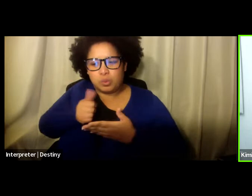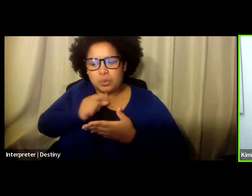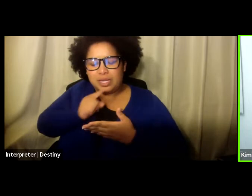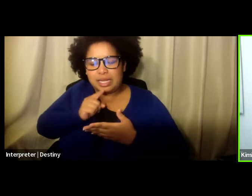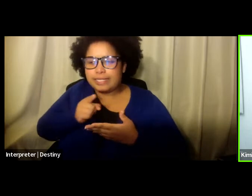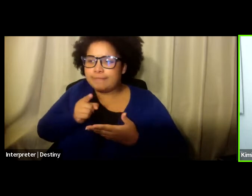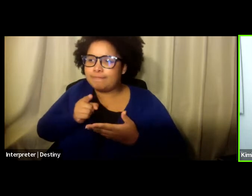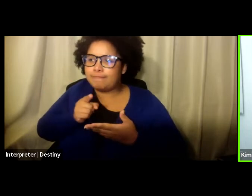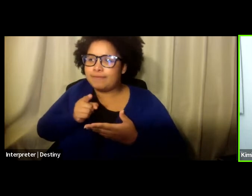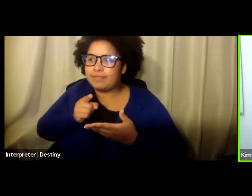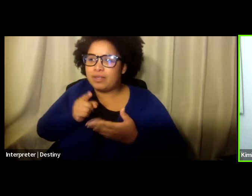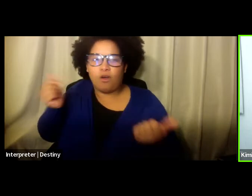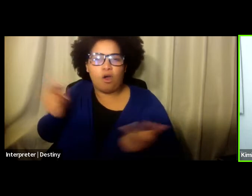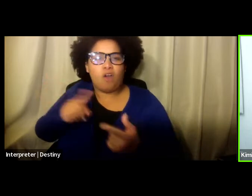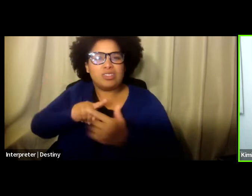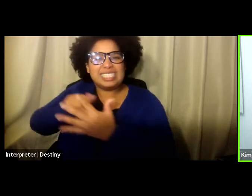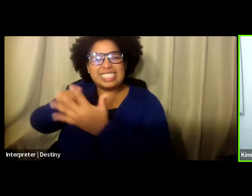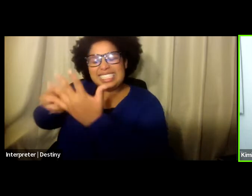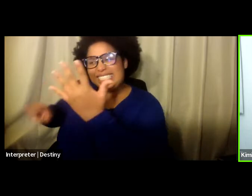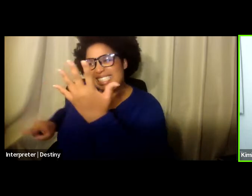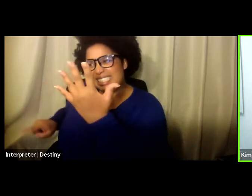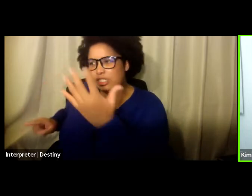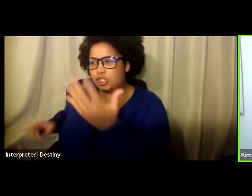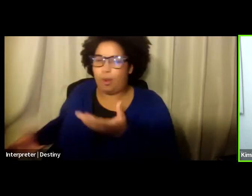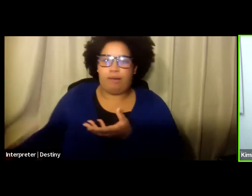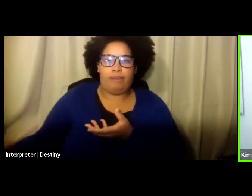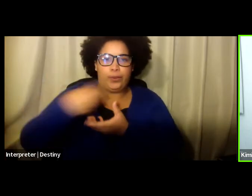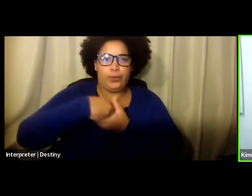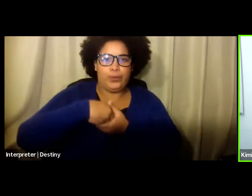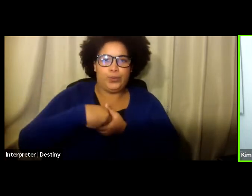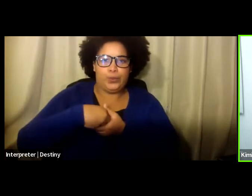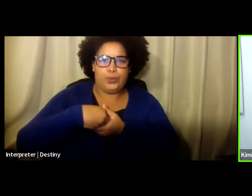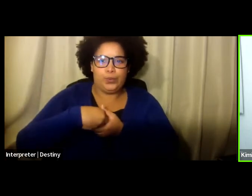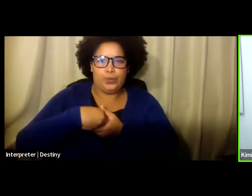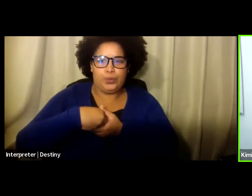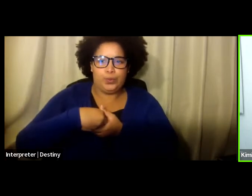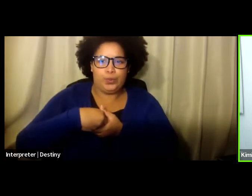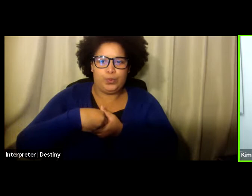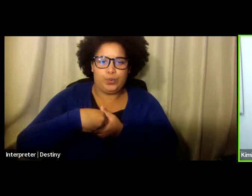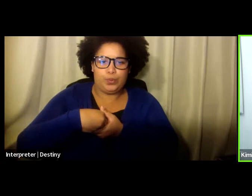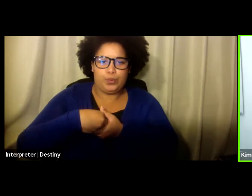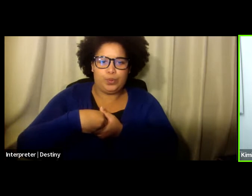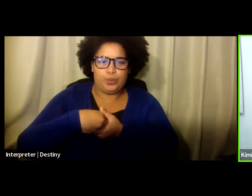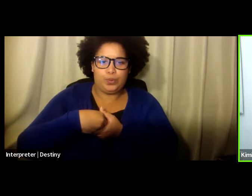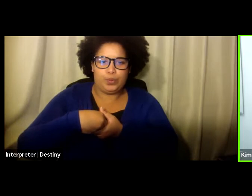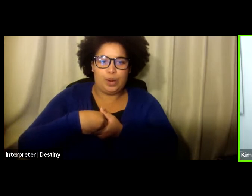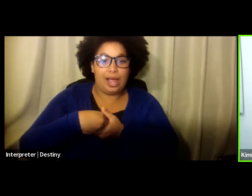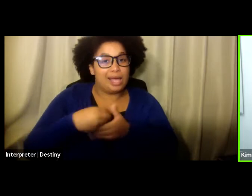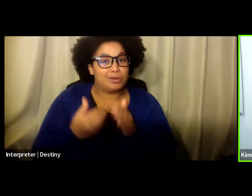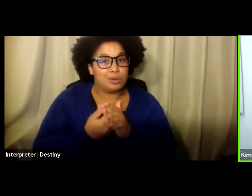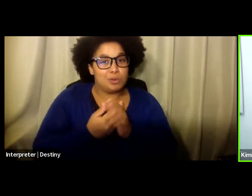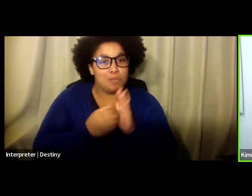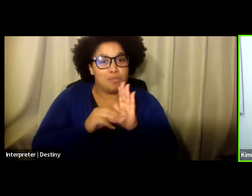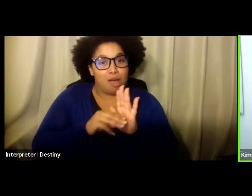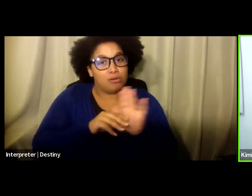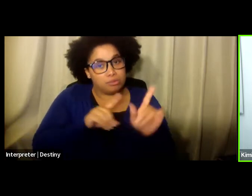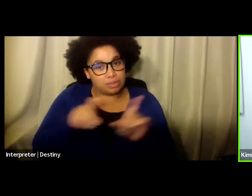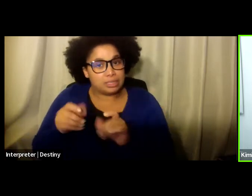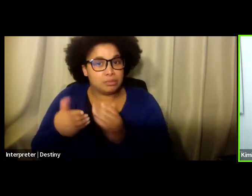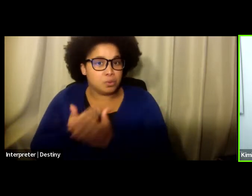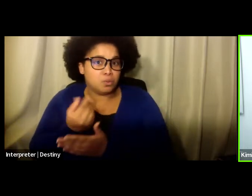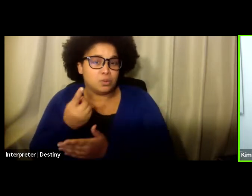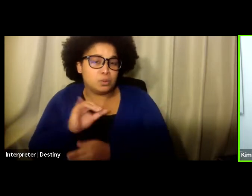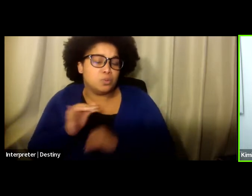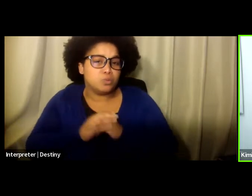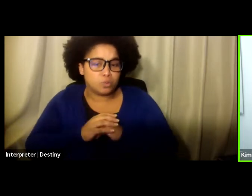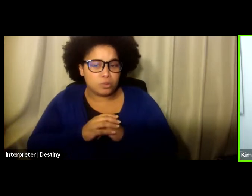really embrace all those other things as well, and test out some new models too, some new things.